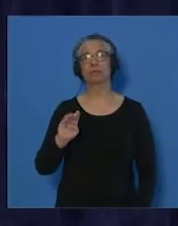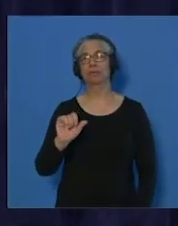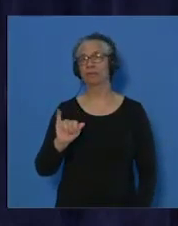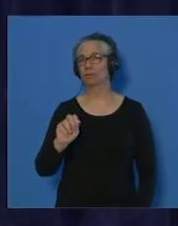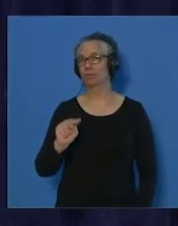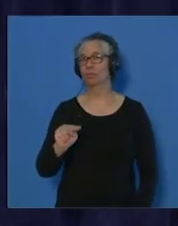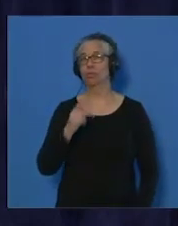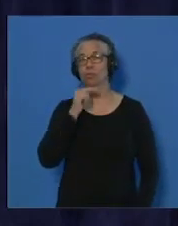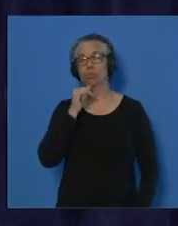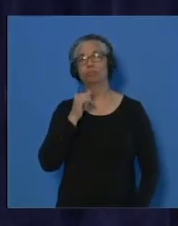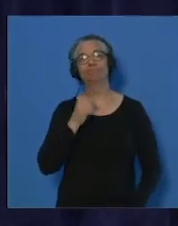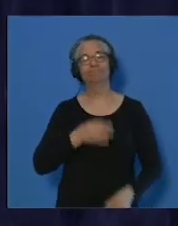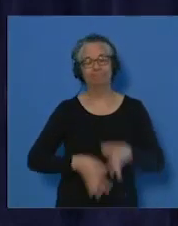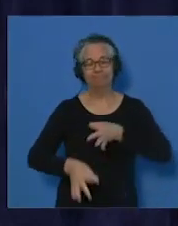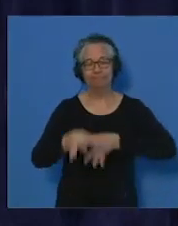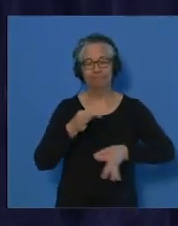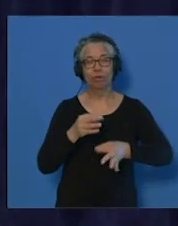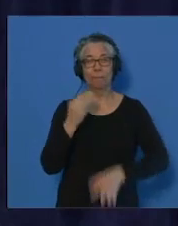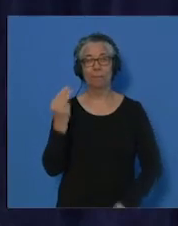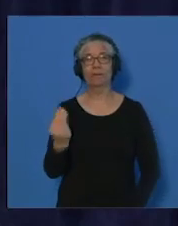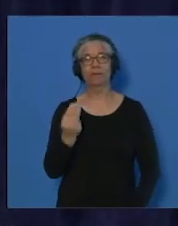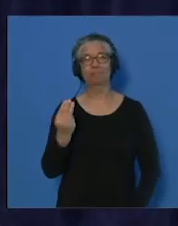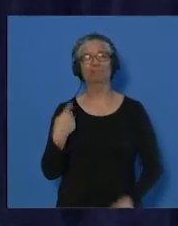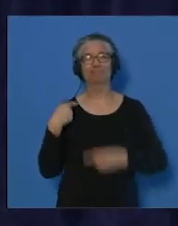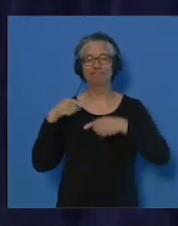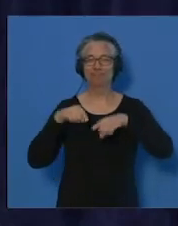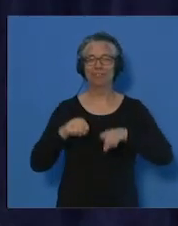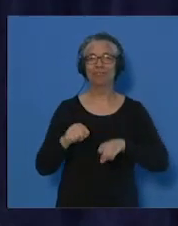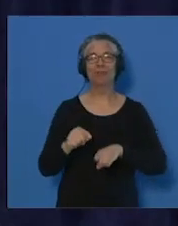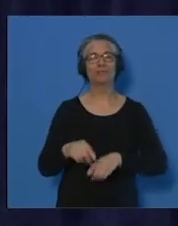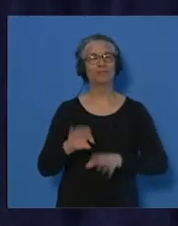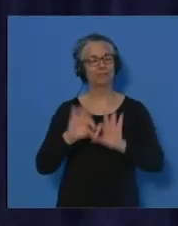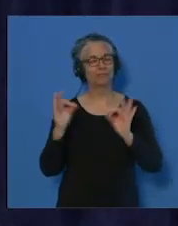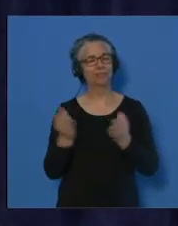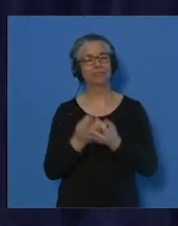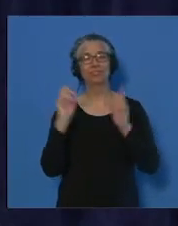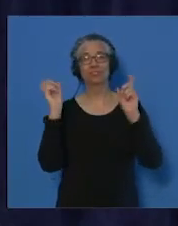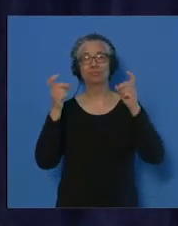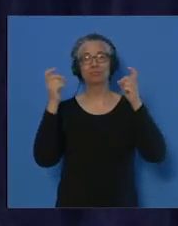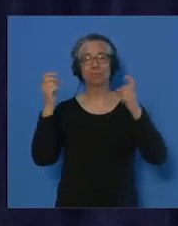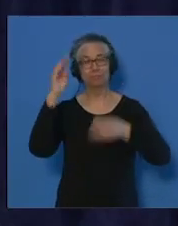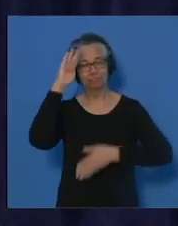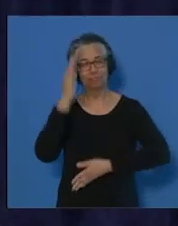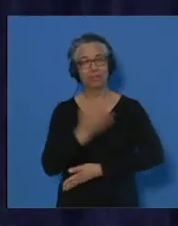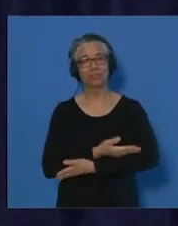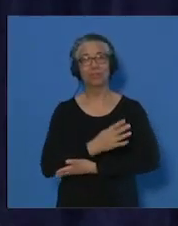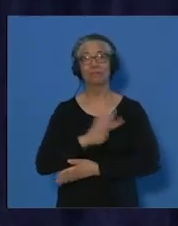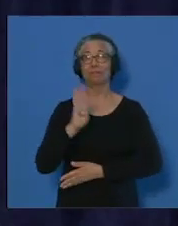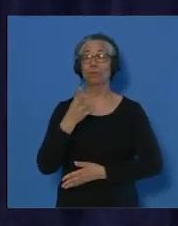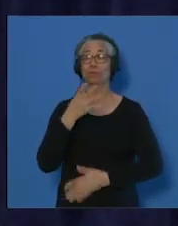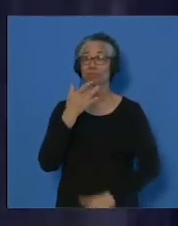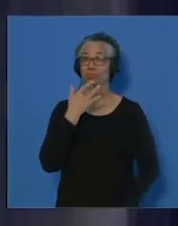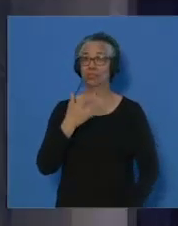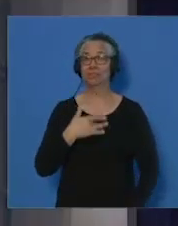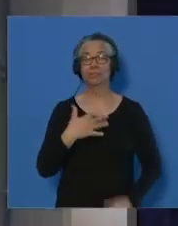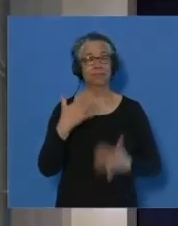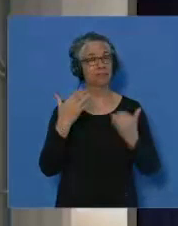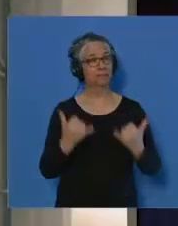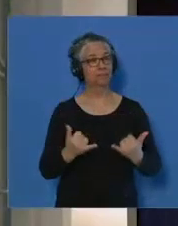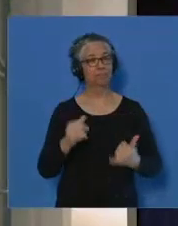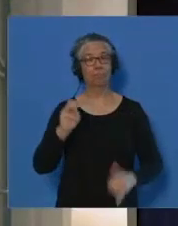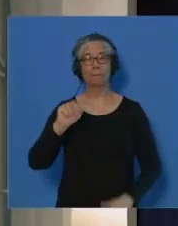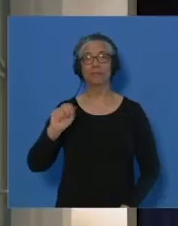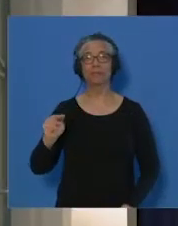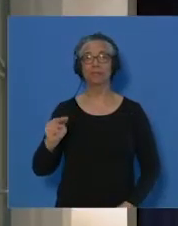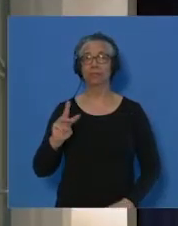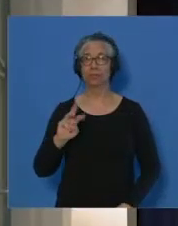my family celebrated my son's 4th birthday. We will now begin the press conference with a statement from Minister Wilson. Minister? Thank you,